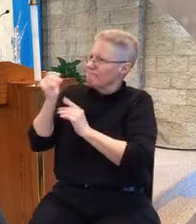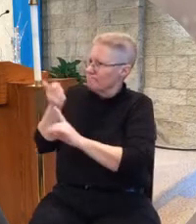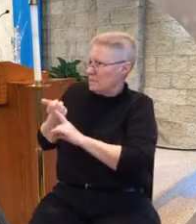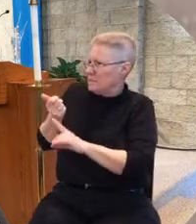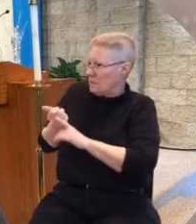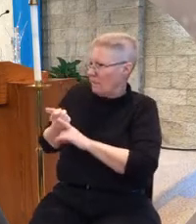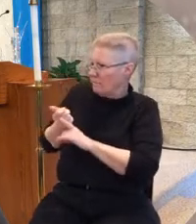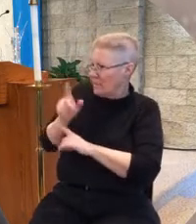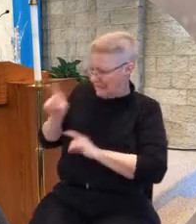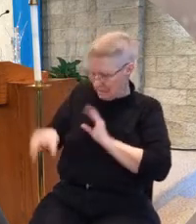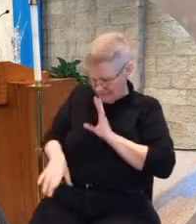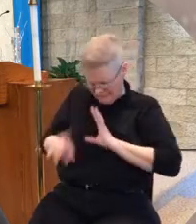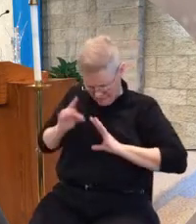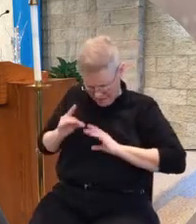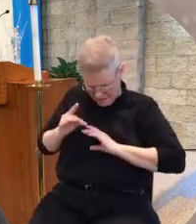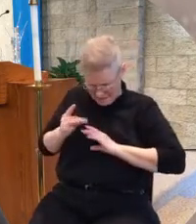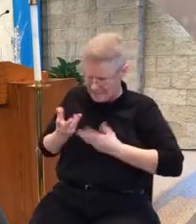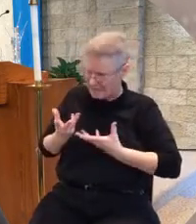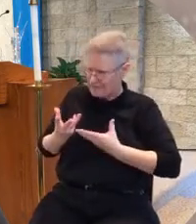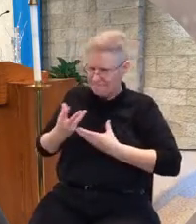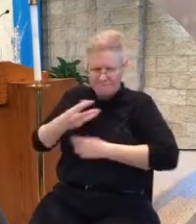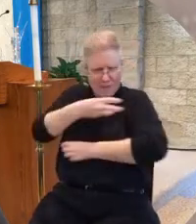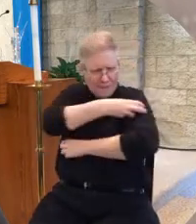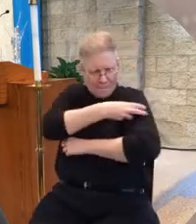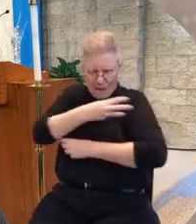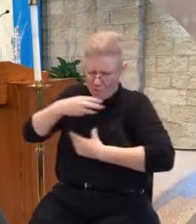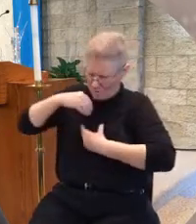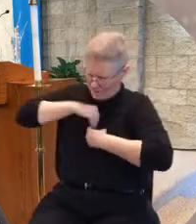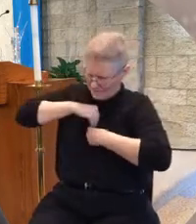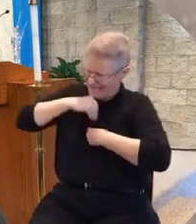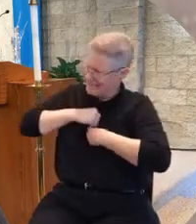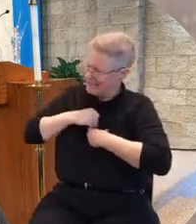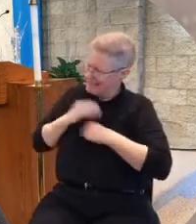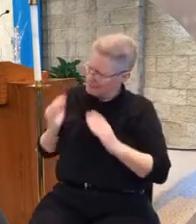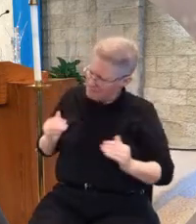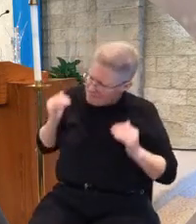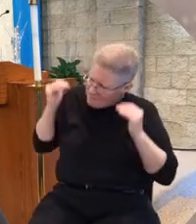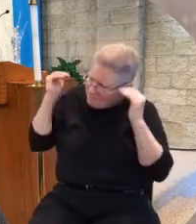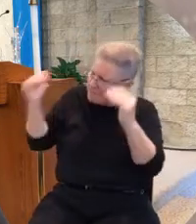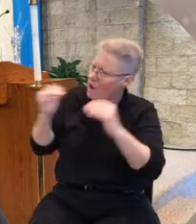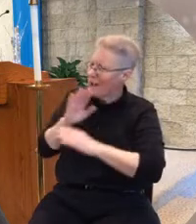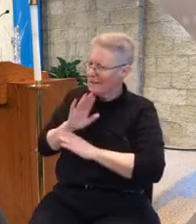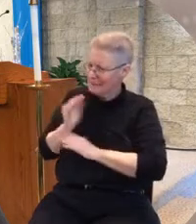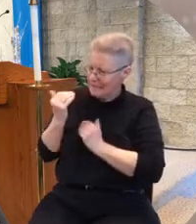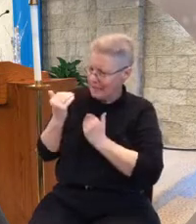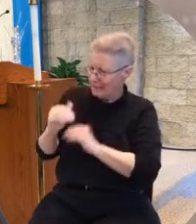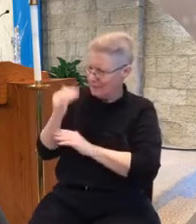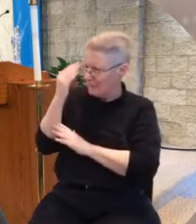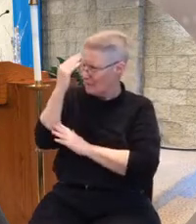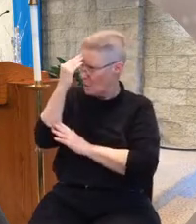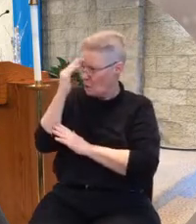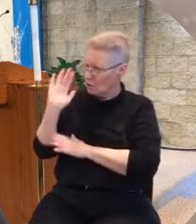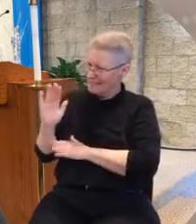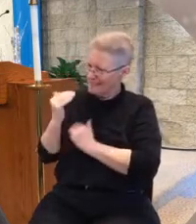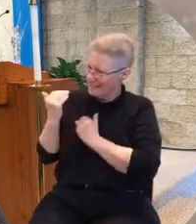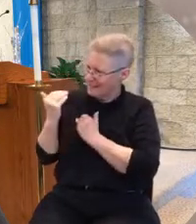power that was beyond his limited knowledge and his limited power to forgive.